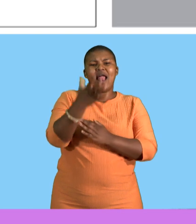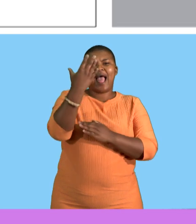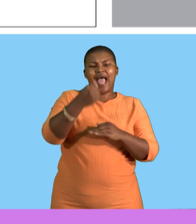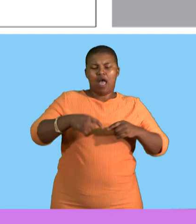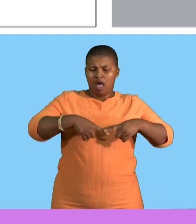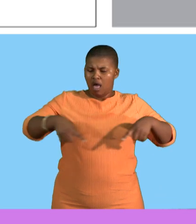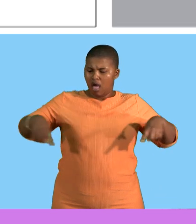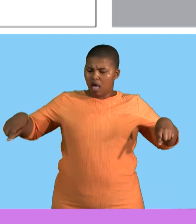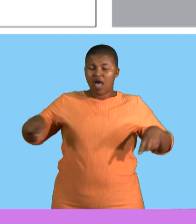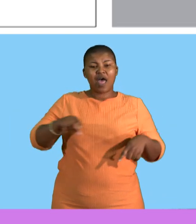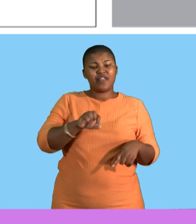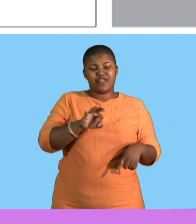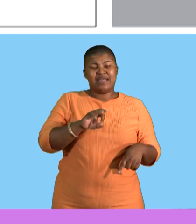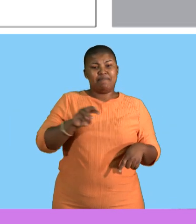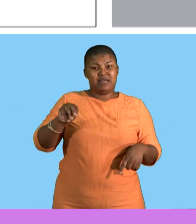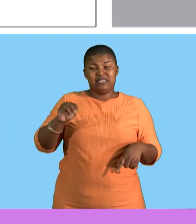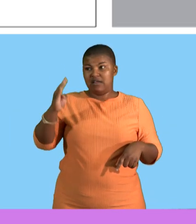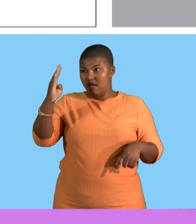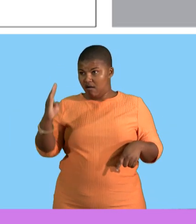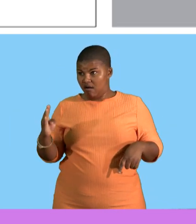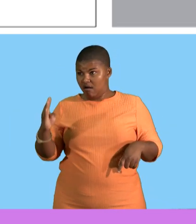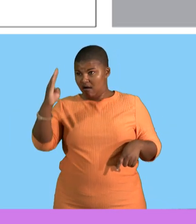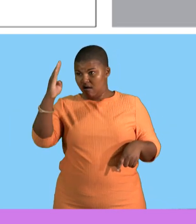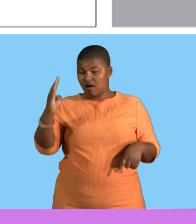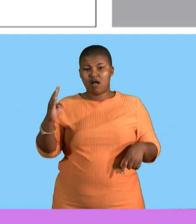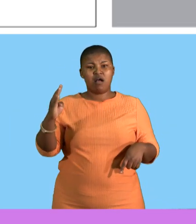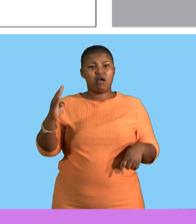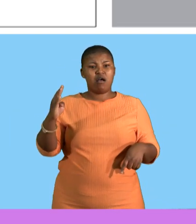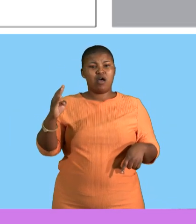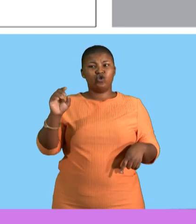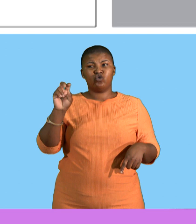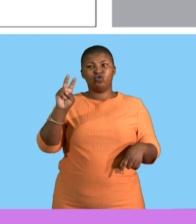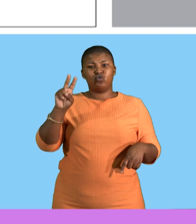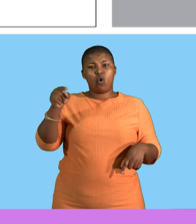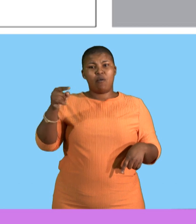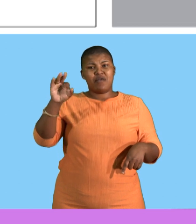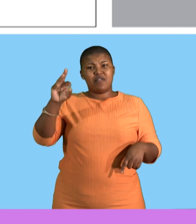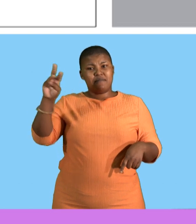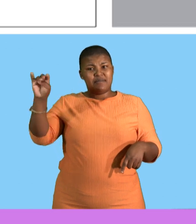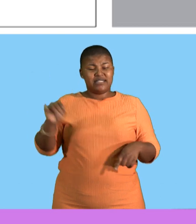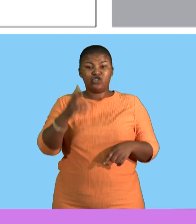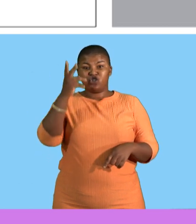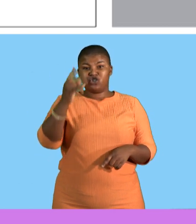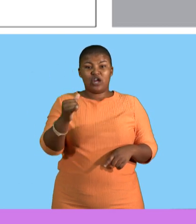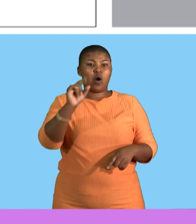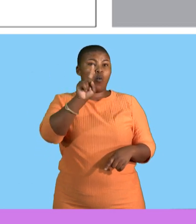meters and a width of 2,3 meters. Let's look at 1.1.